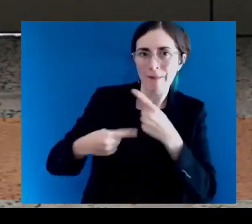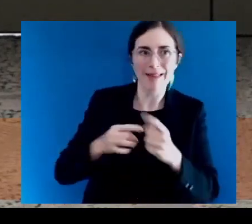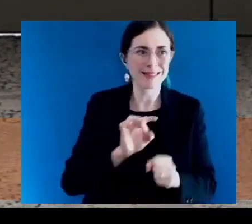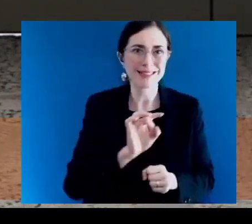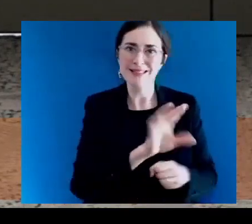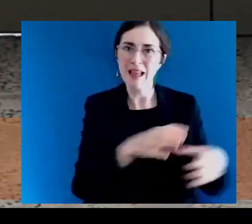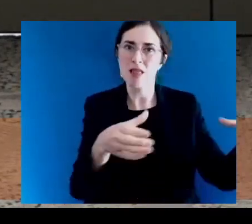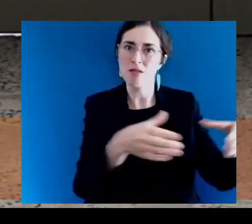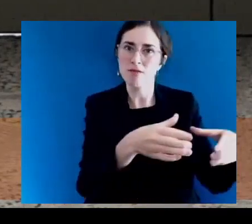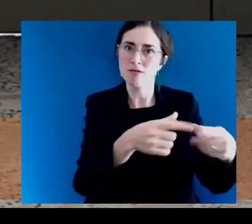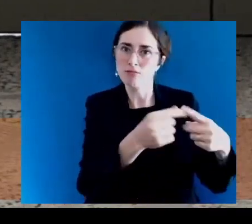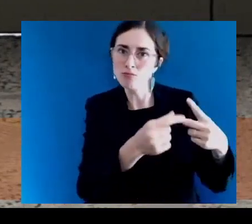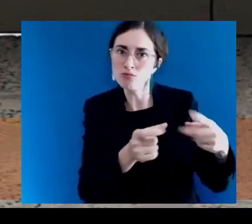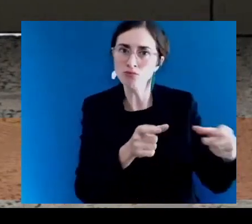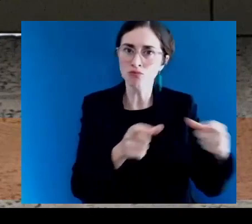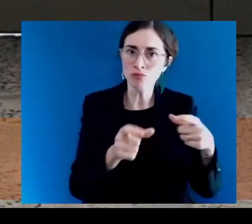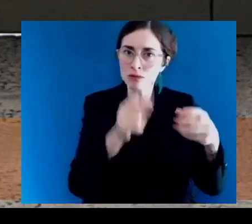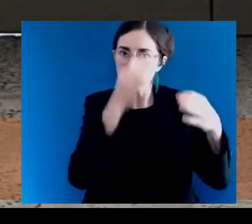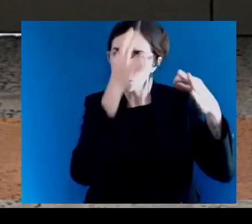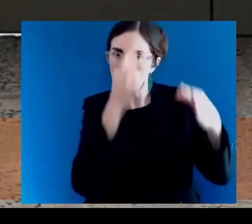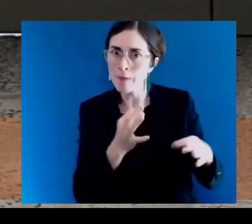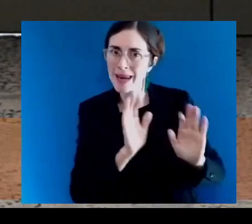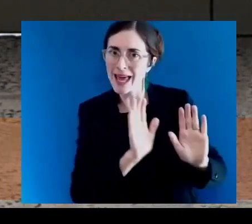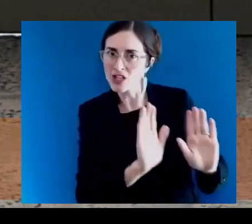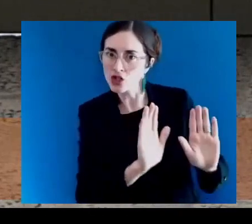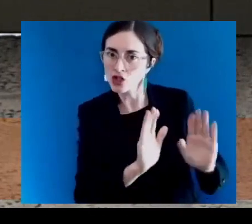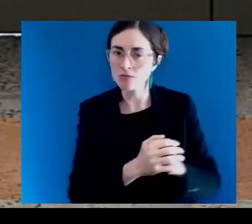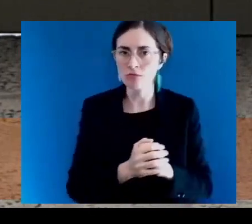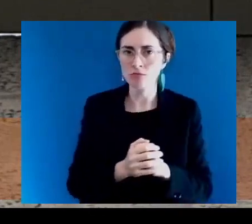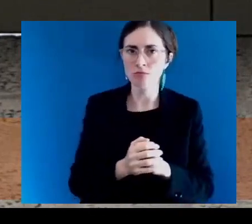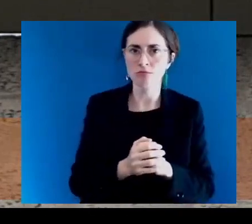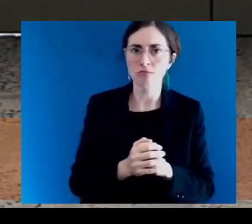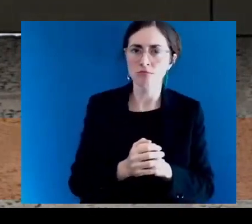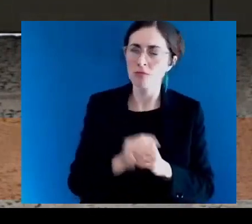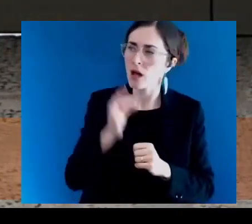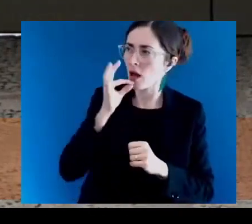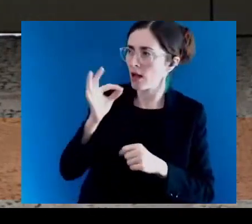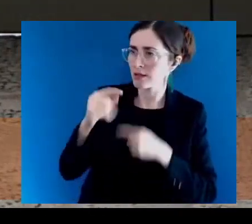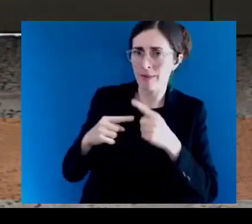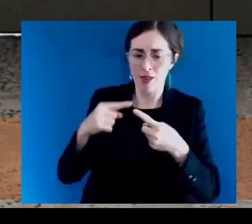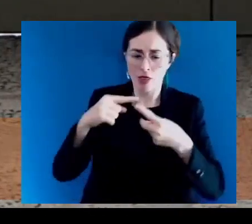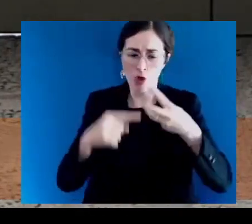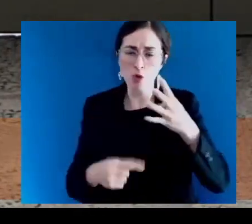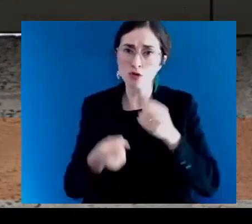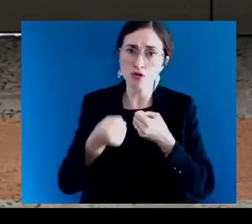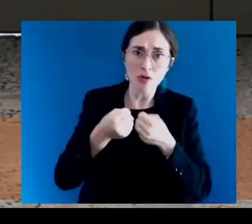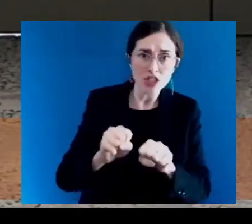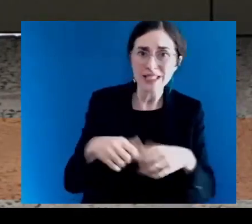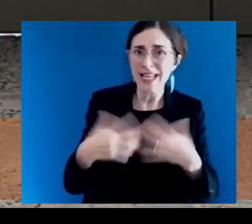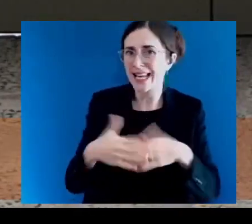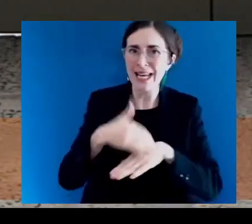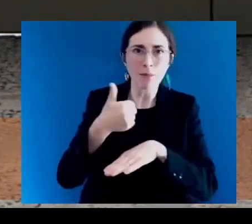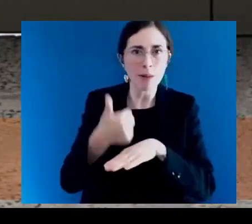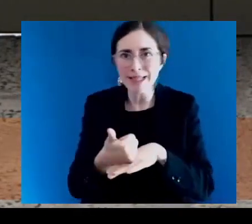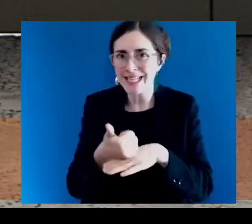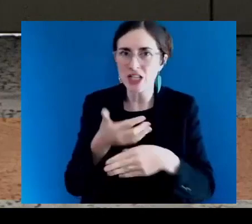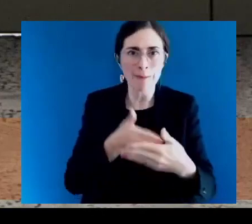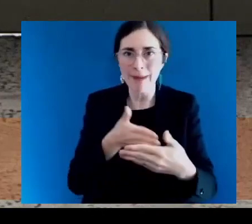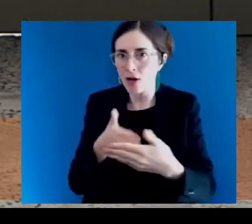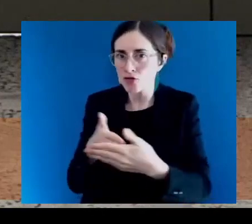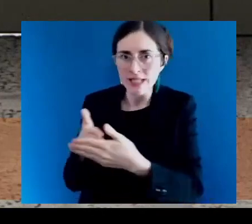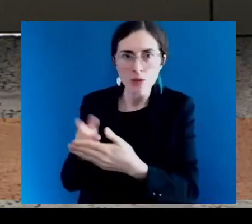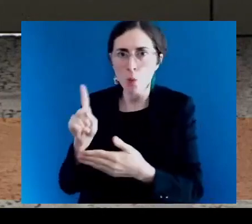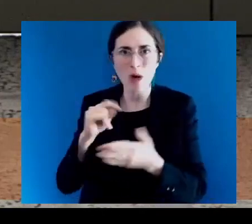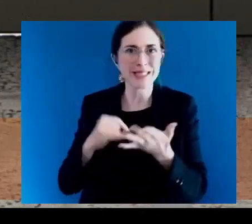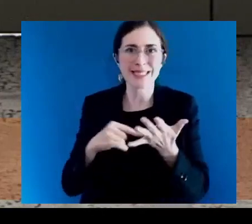out various policy commitments, what their implementation status is, barriers and so on. Okay. Yes. So some of these you can